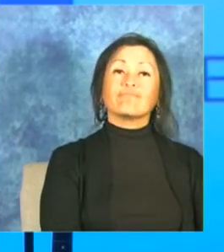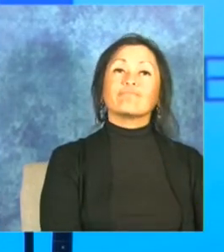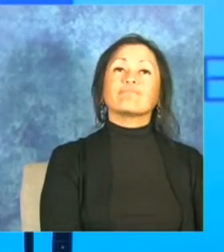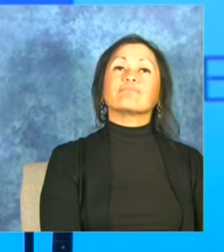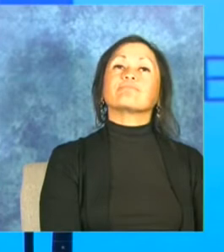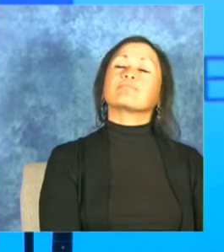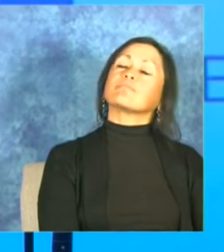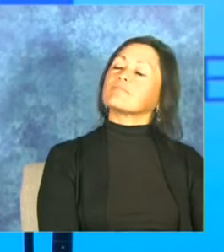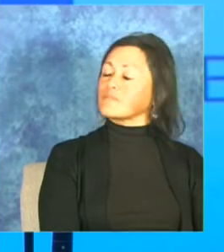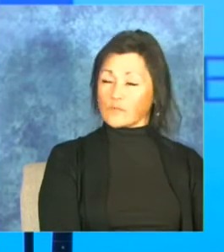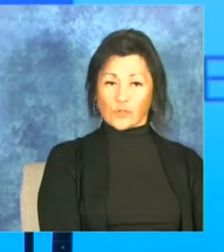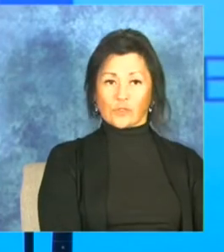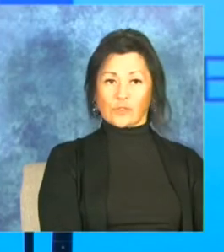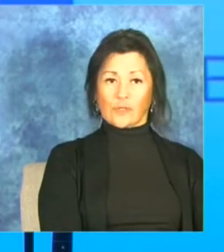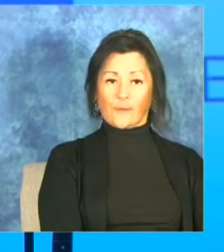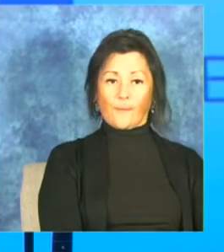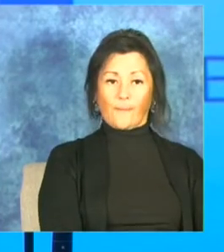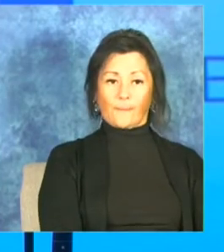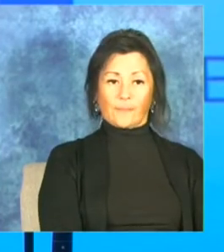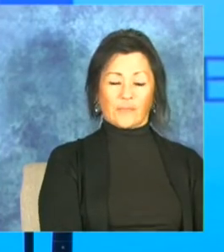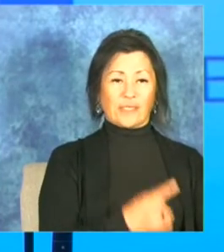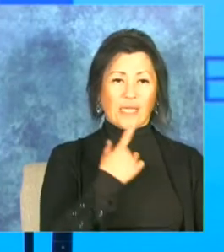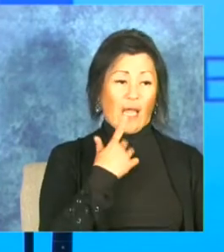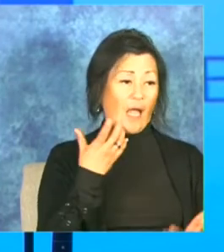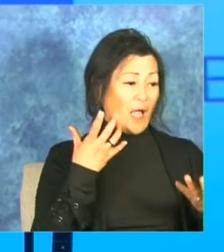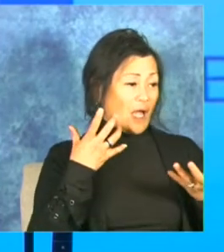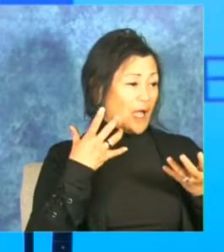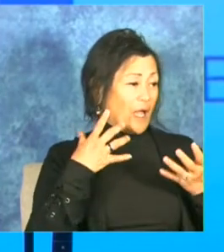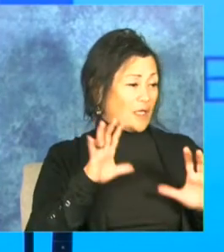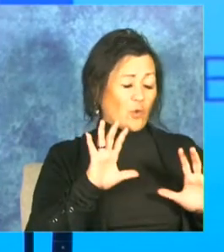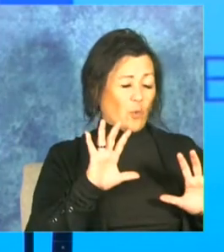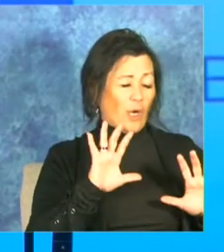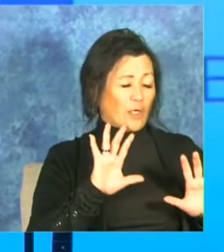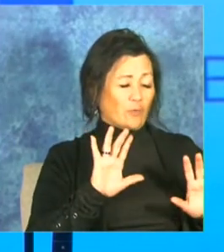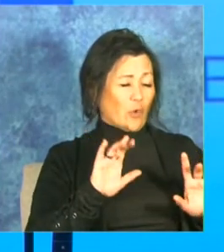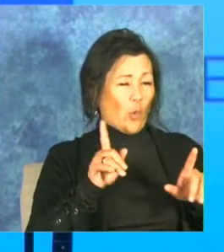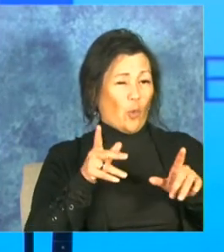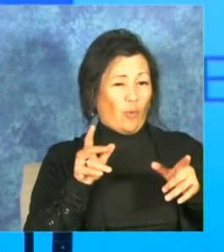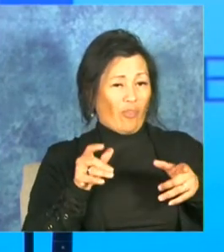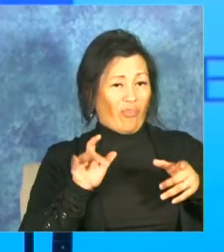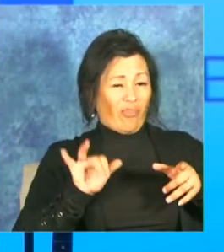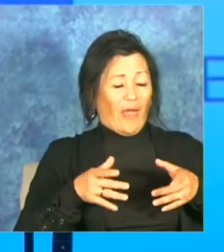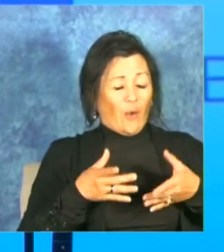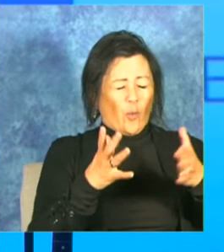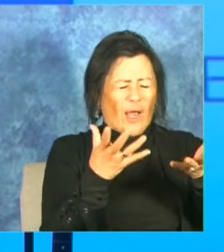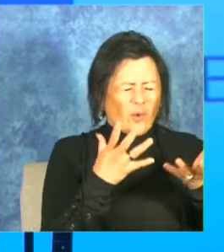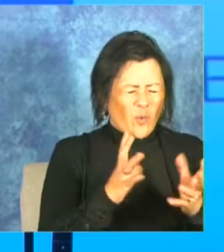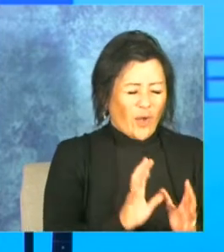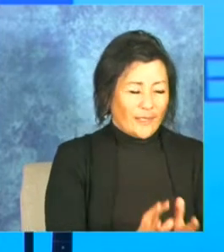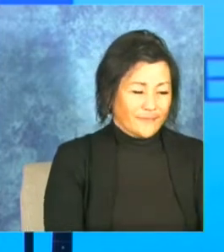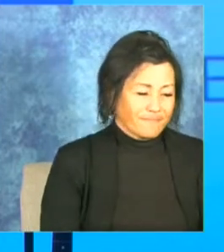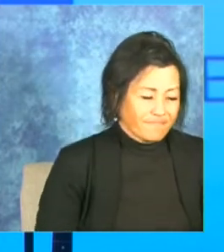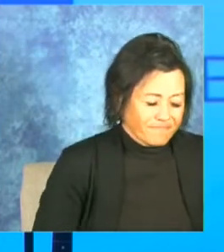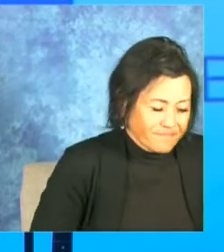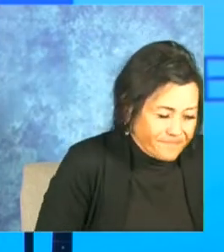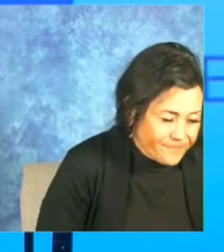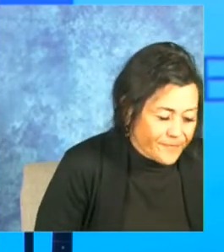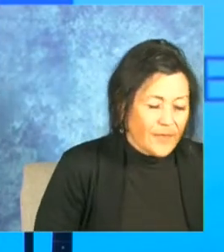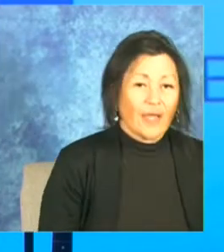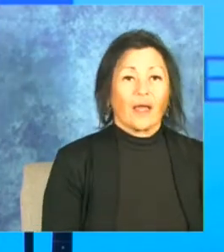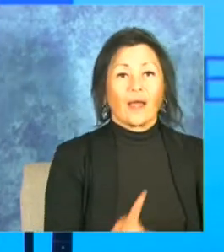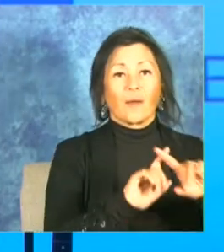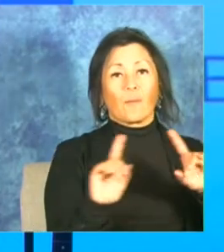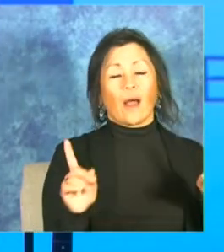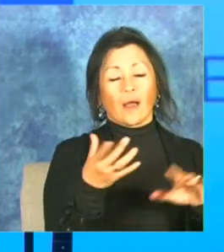of kind of digging in your heels saying, I don't want to go down this road. I don't want to do this. But